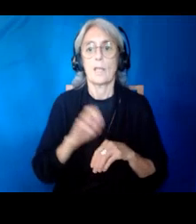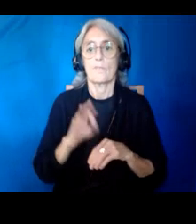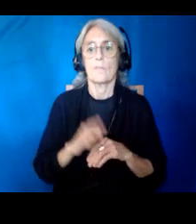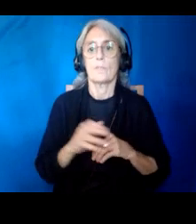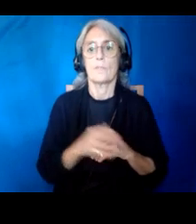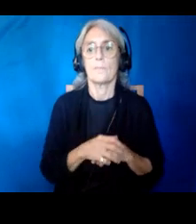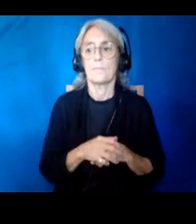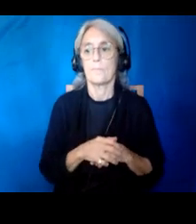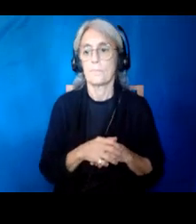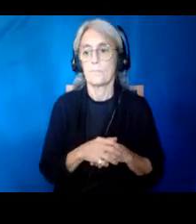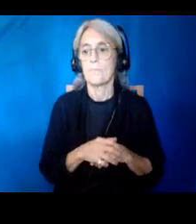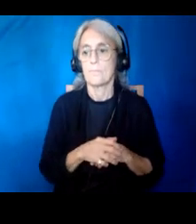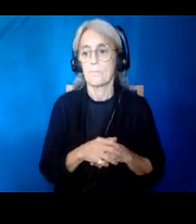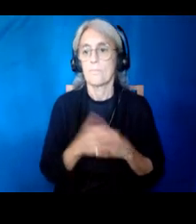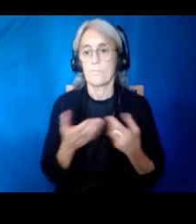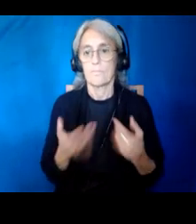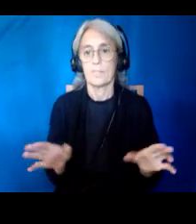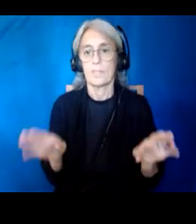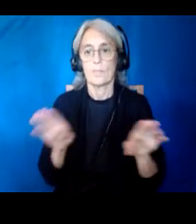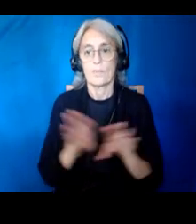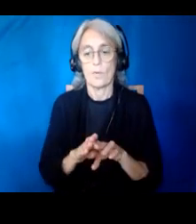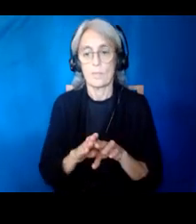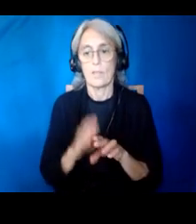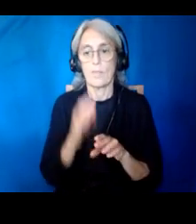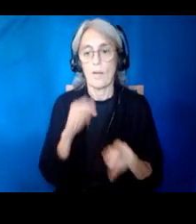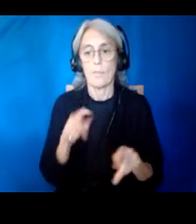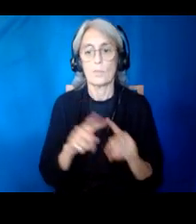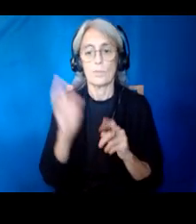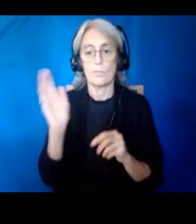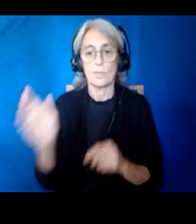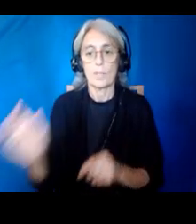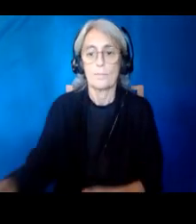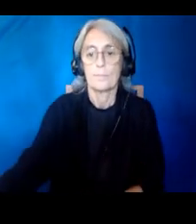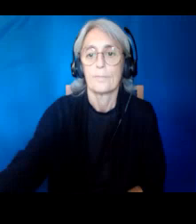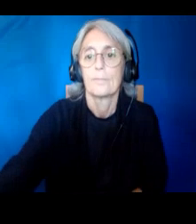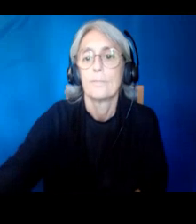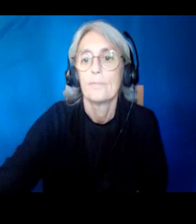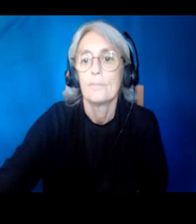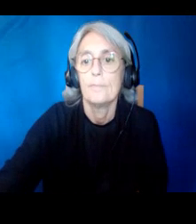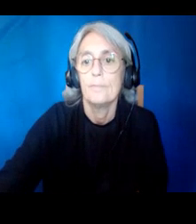will be my closing today. And again, I thank you for the opportunity to present. Thank you.